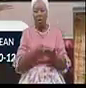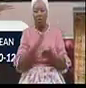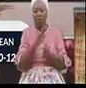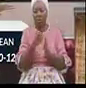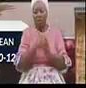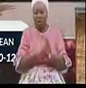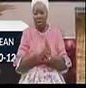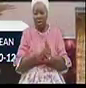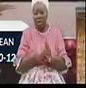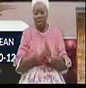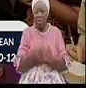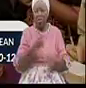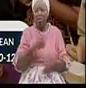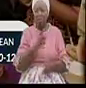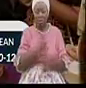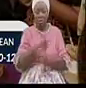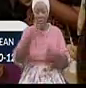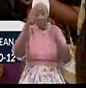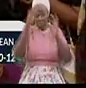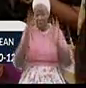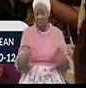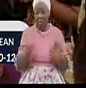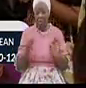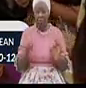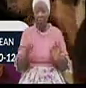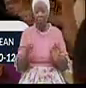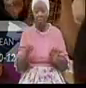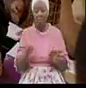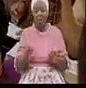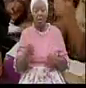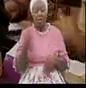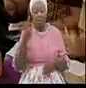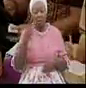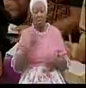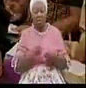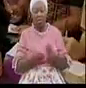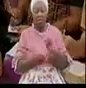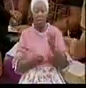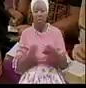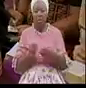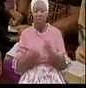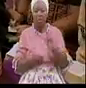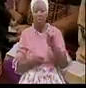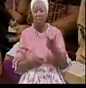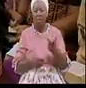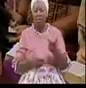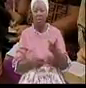unrighteousness intentionally. Look at number three here. Number three is the